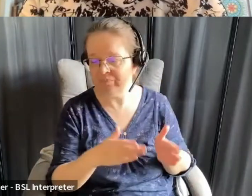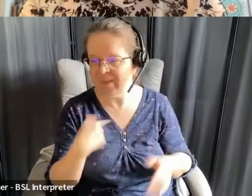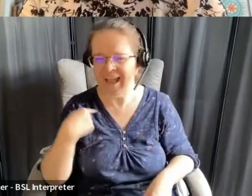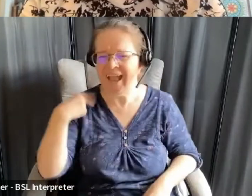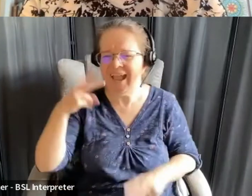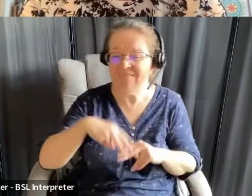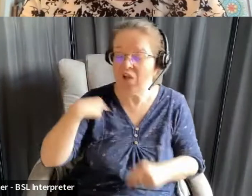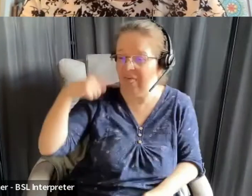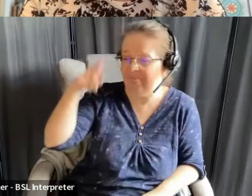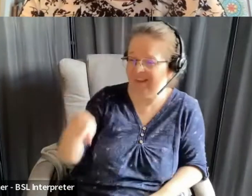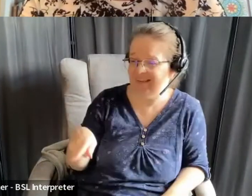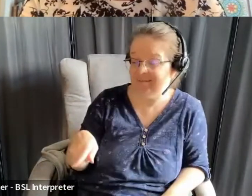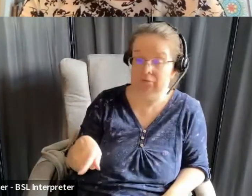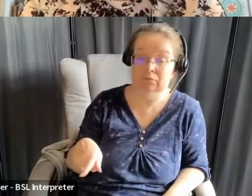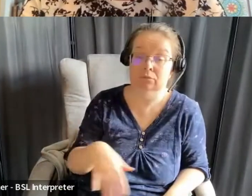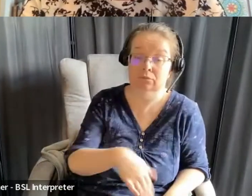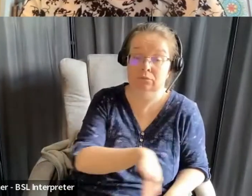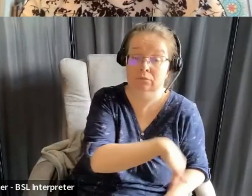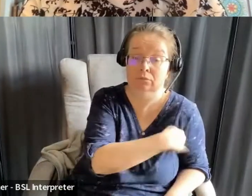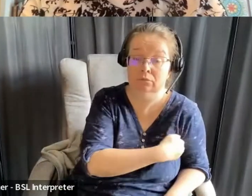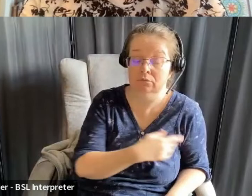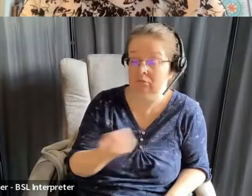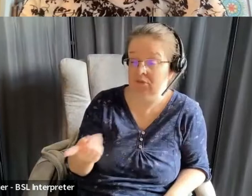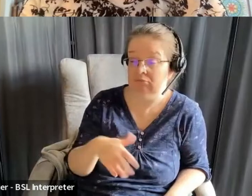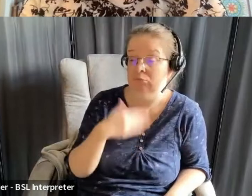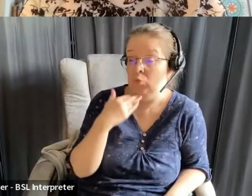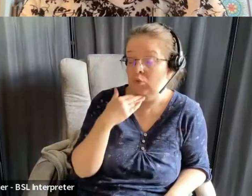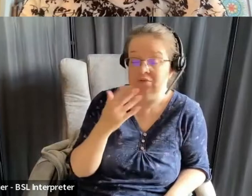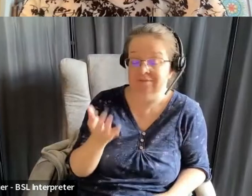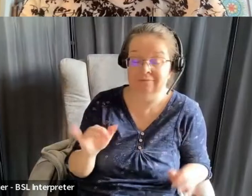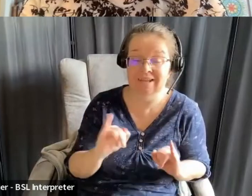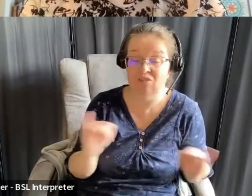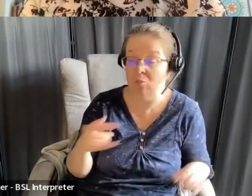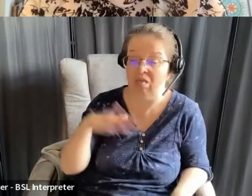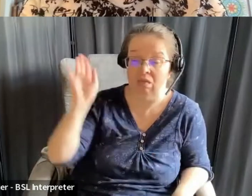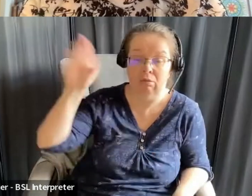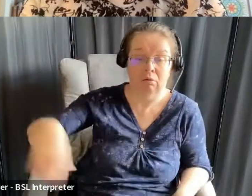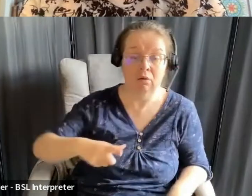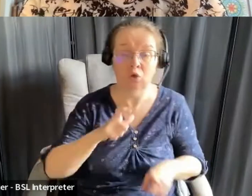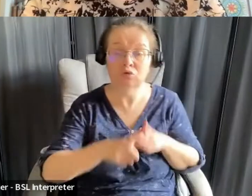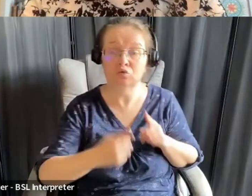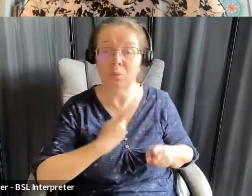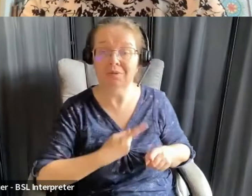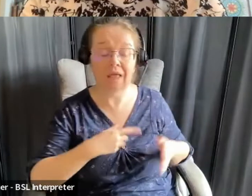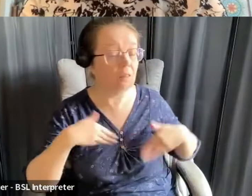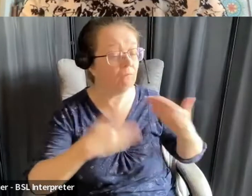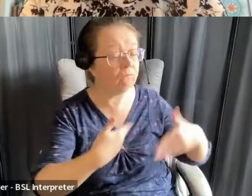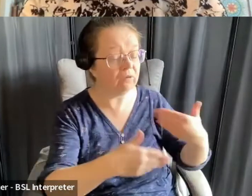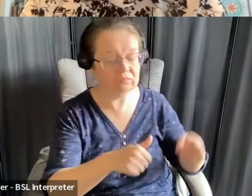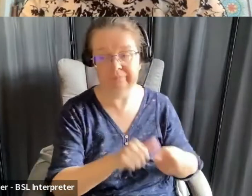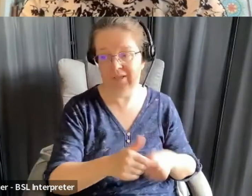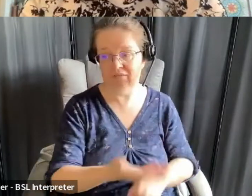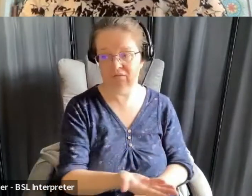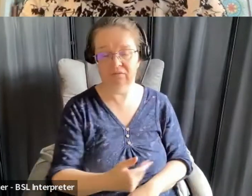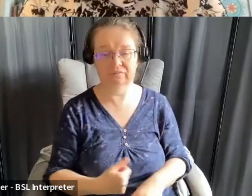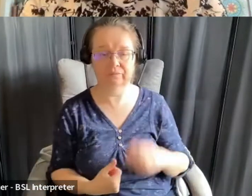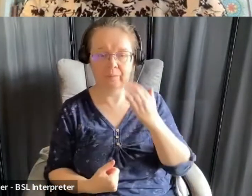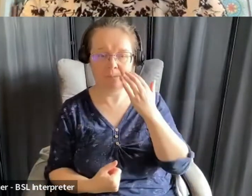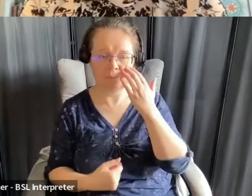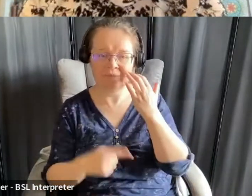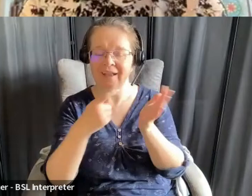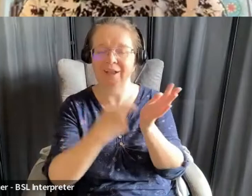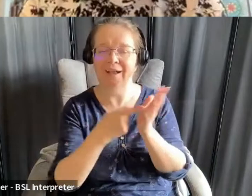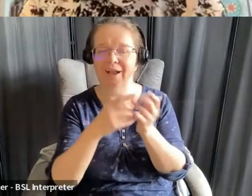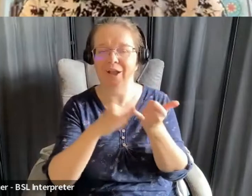you know, whatever the explanation is, I'll just tear it off and write my own rules. You know? So for you, the